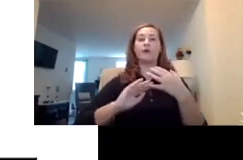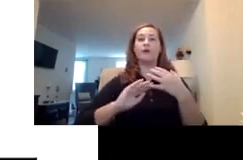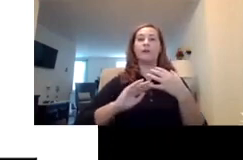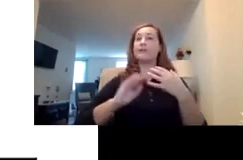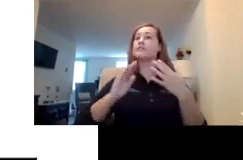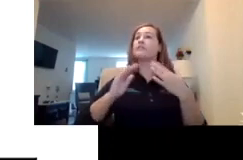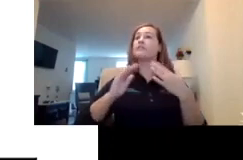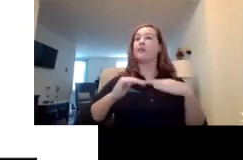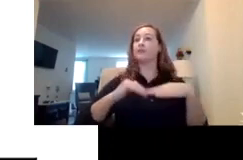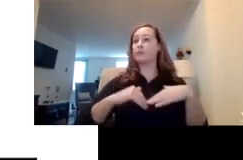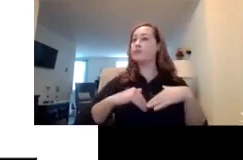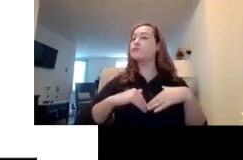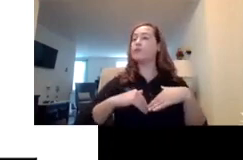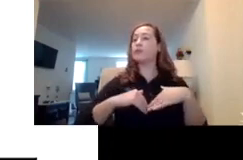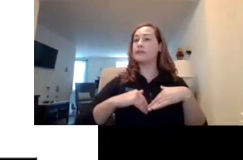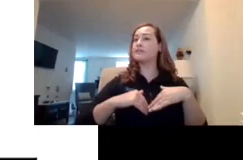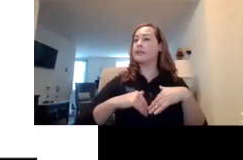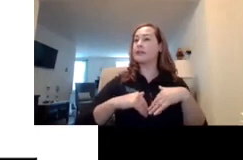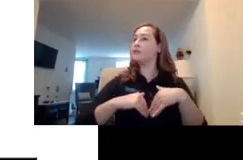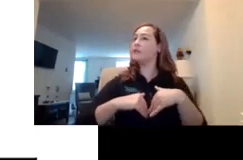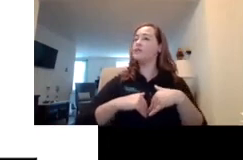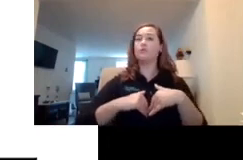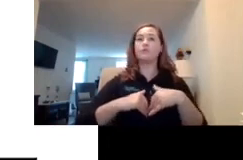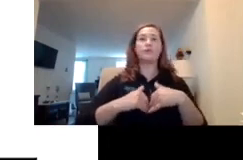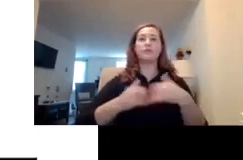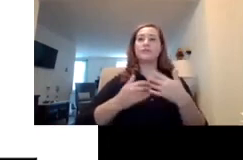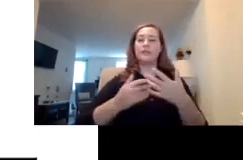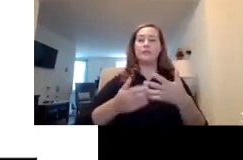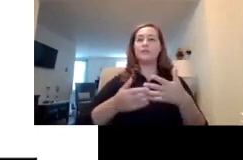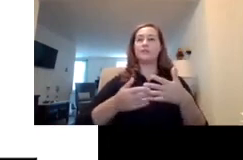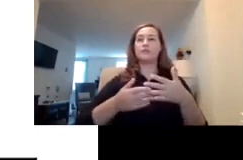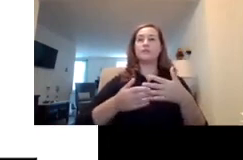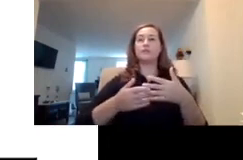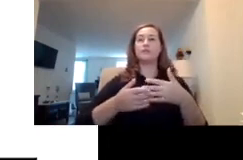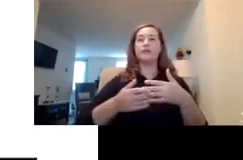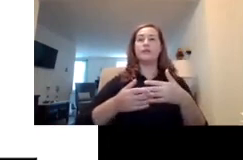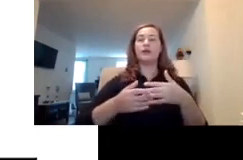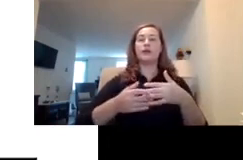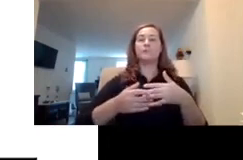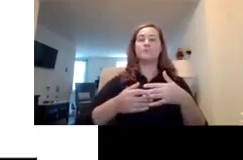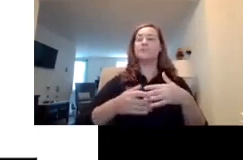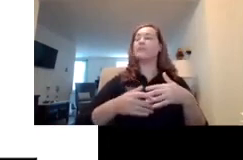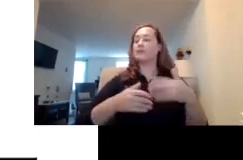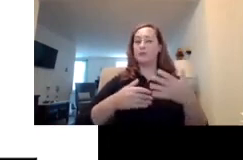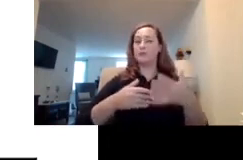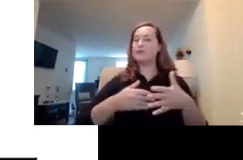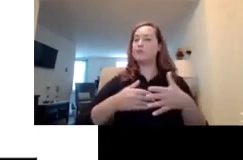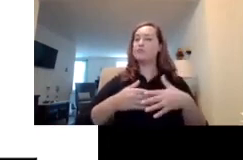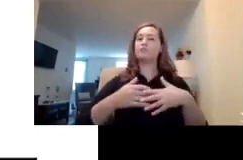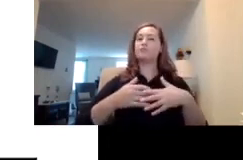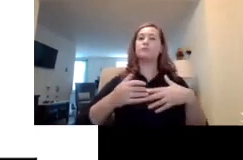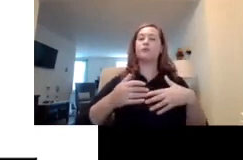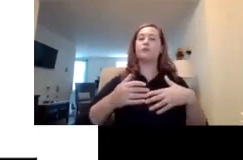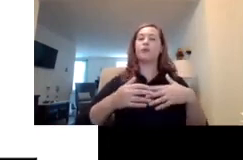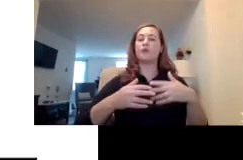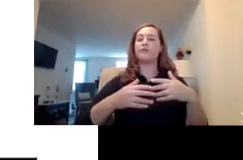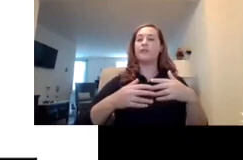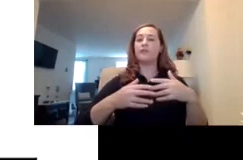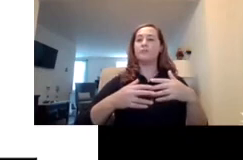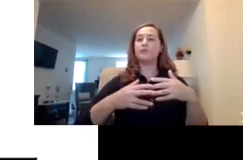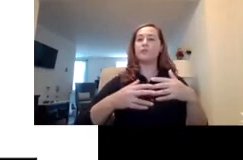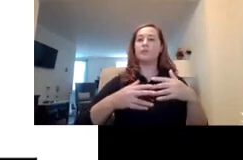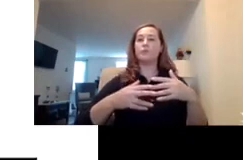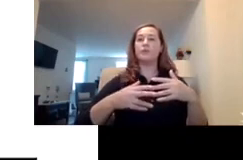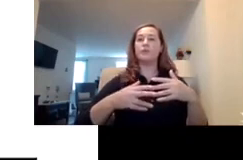our list of vendors for ASL. So if there is an emergency, either at the emergency room or one of